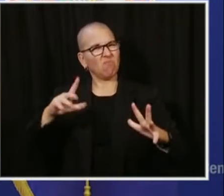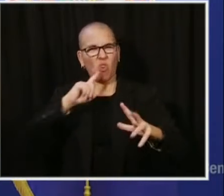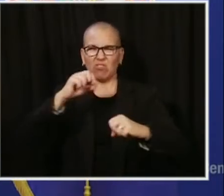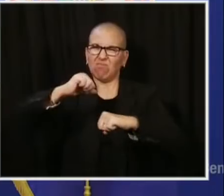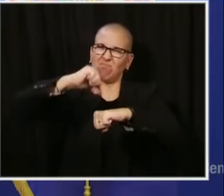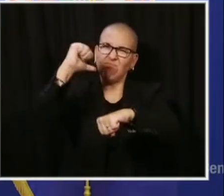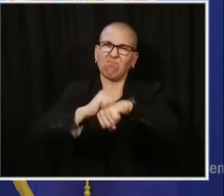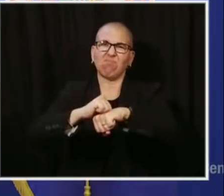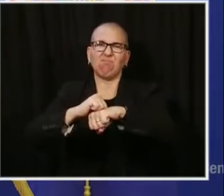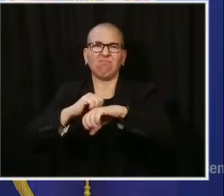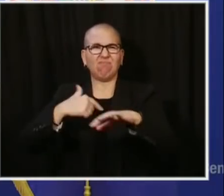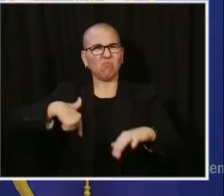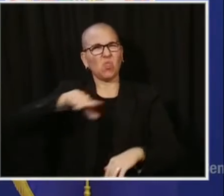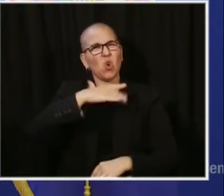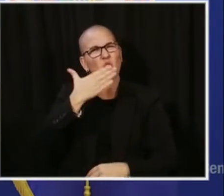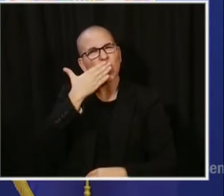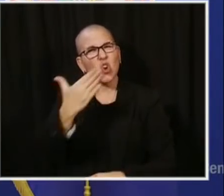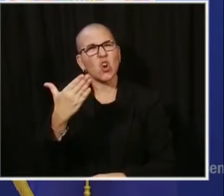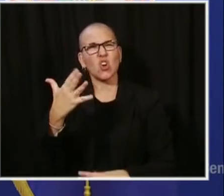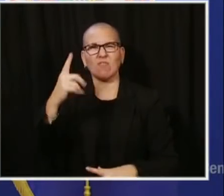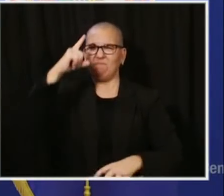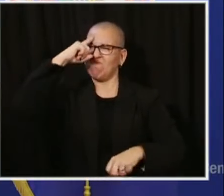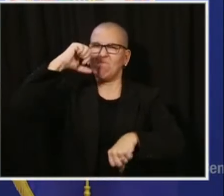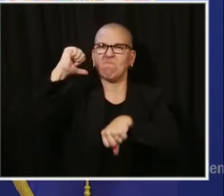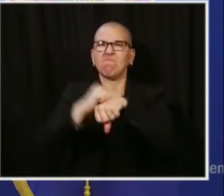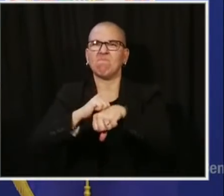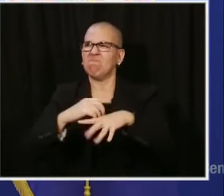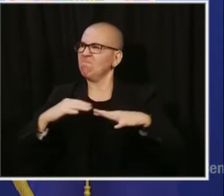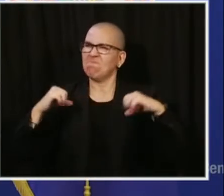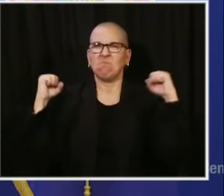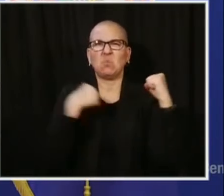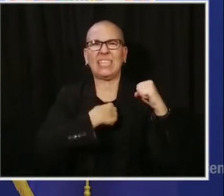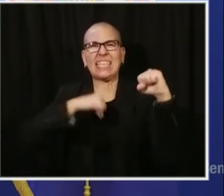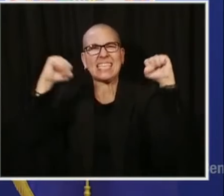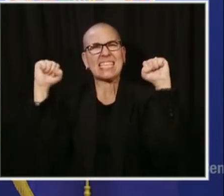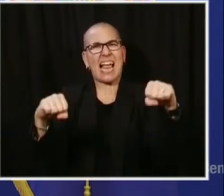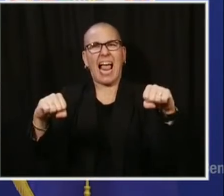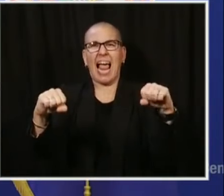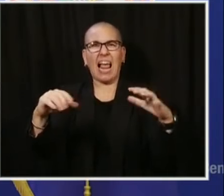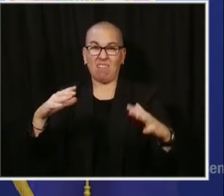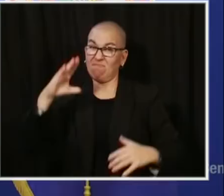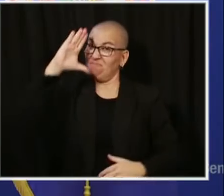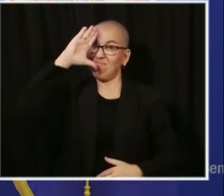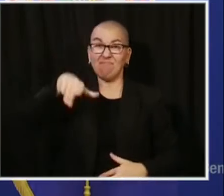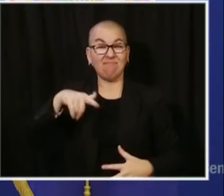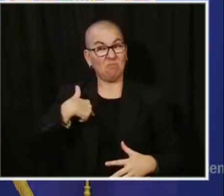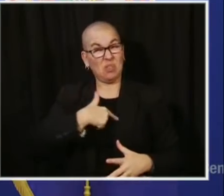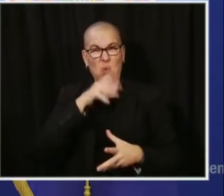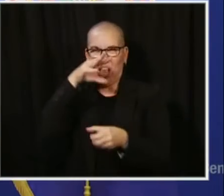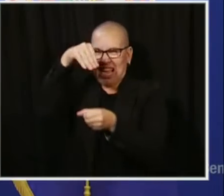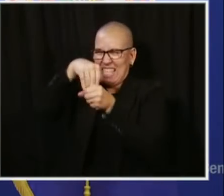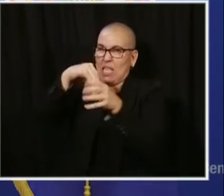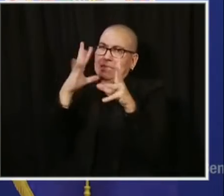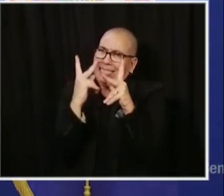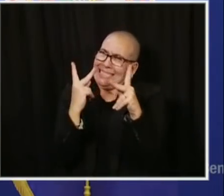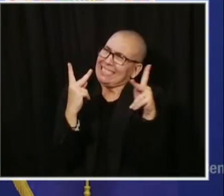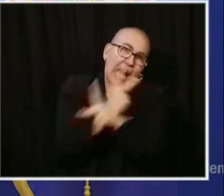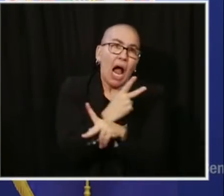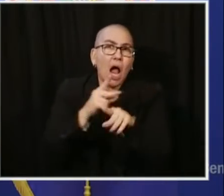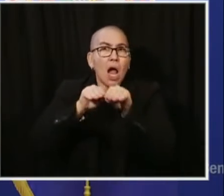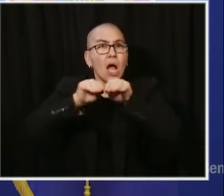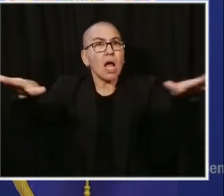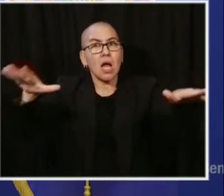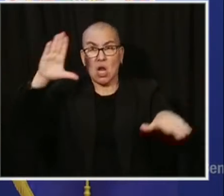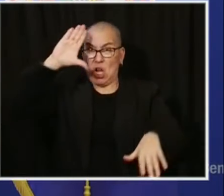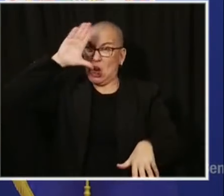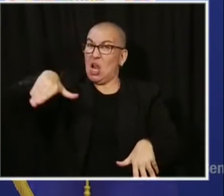gritty. We're pretty tough. We're going to need it now. This is the worst part of the pandemic. The darkest days are going to still be ahead of us